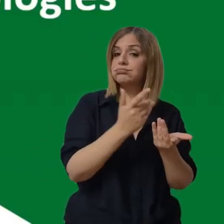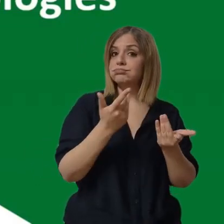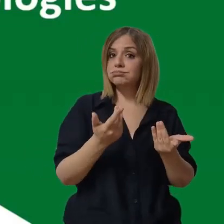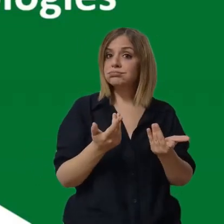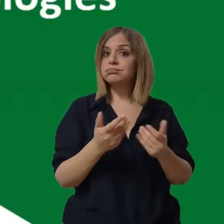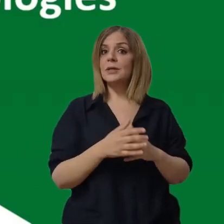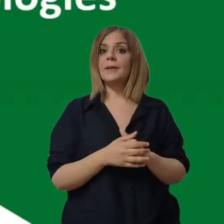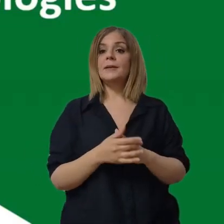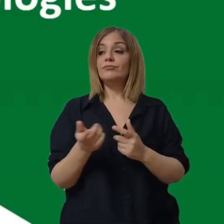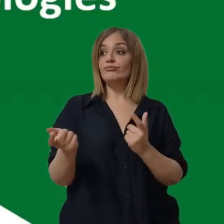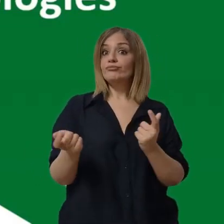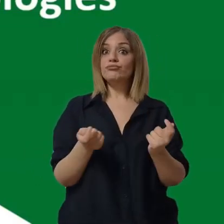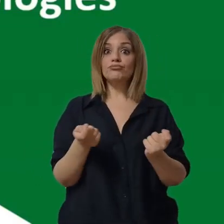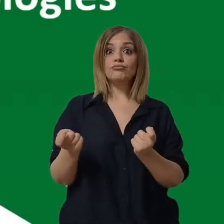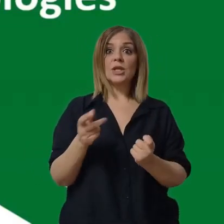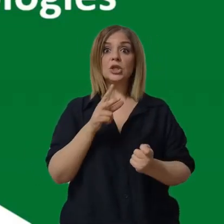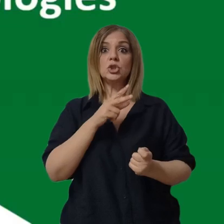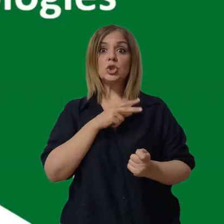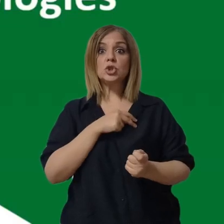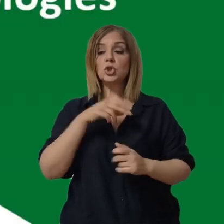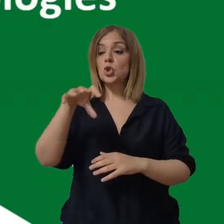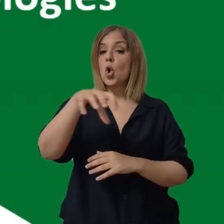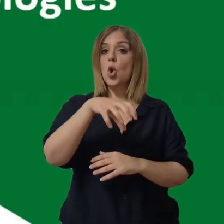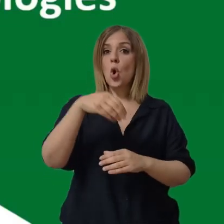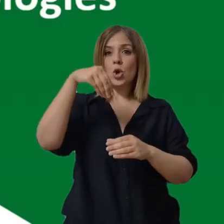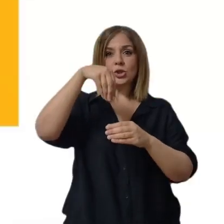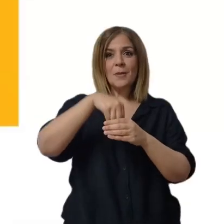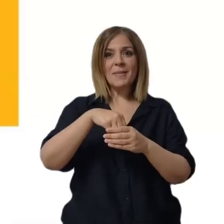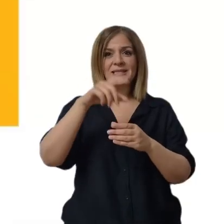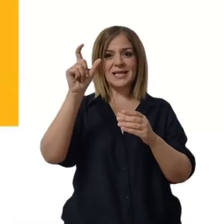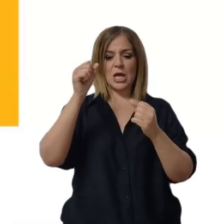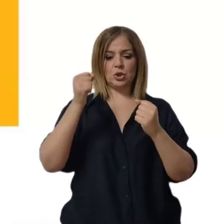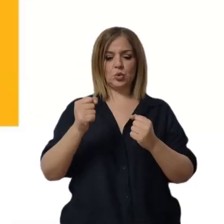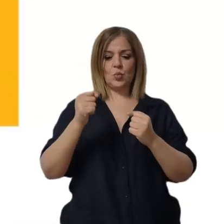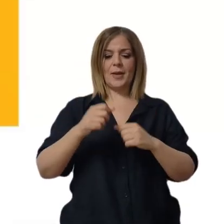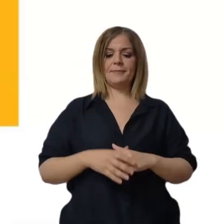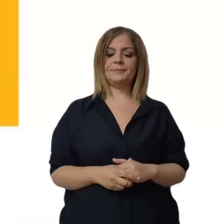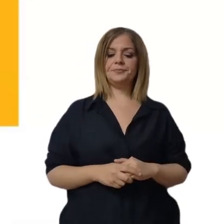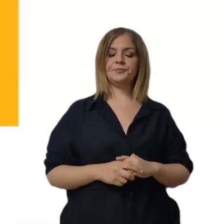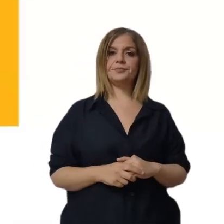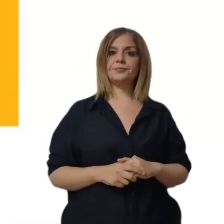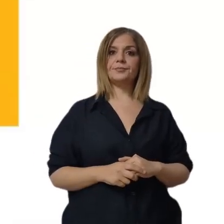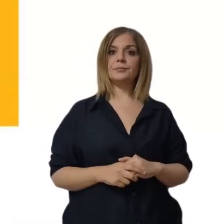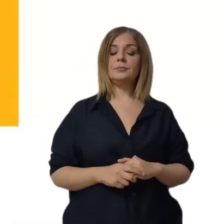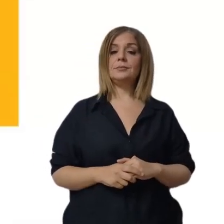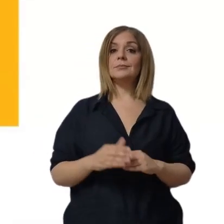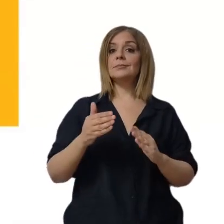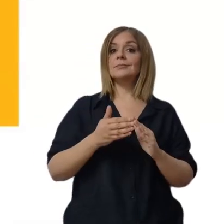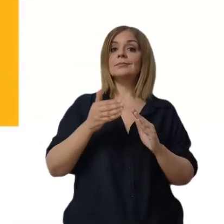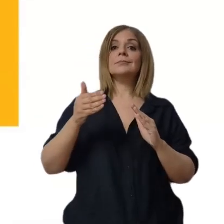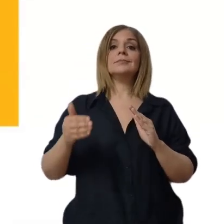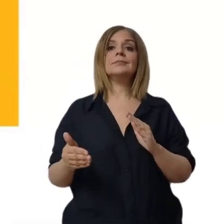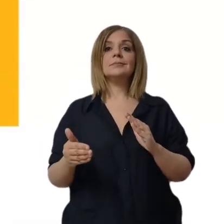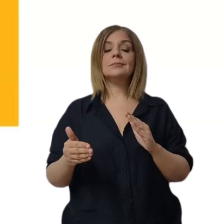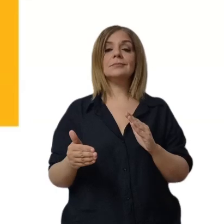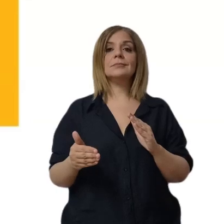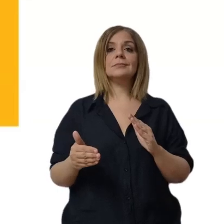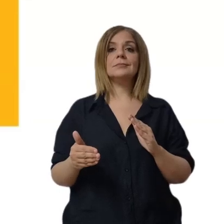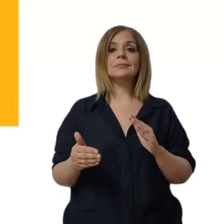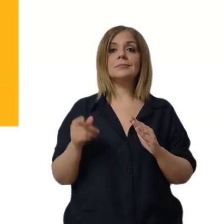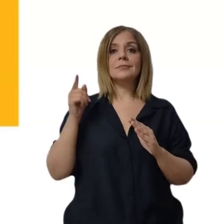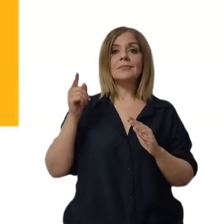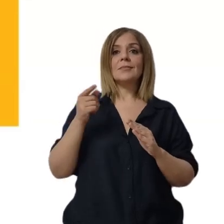manage in a good way the places in which we live. And then we go directly through